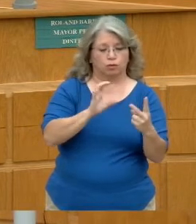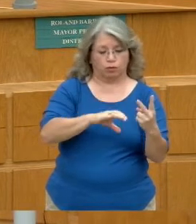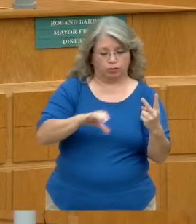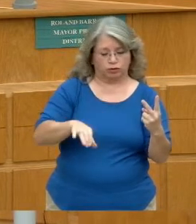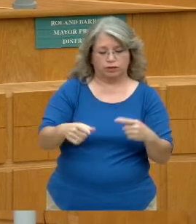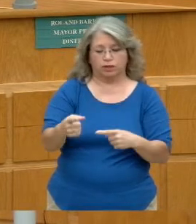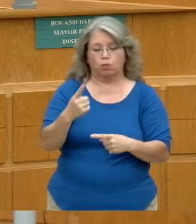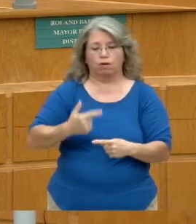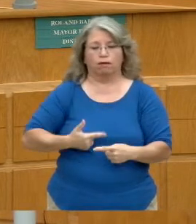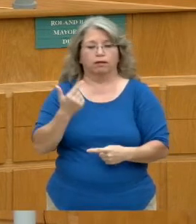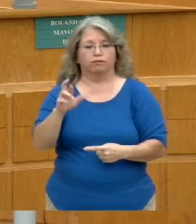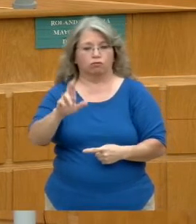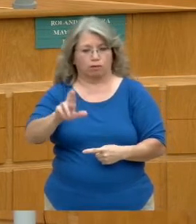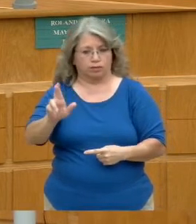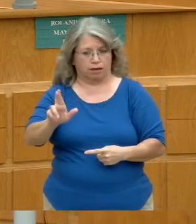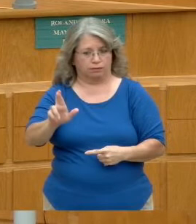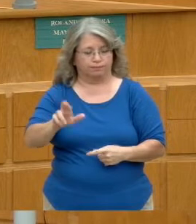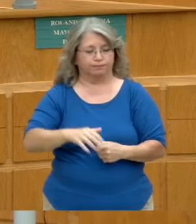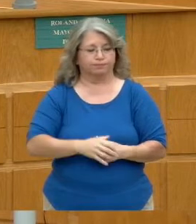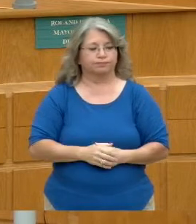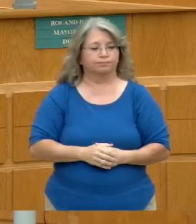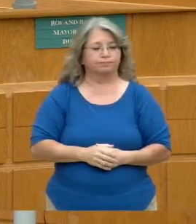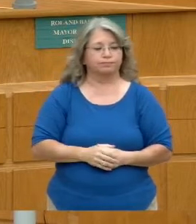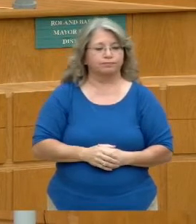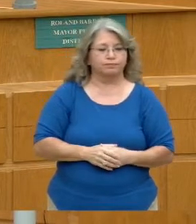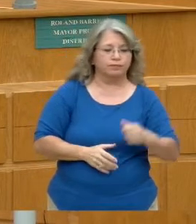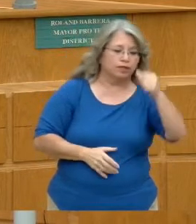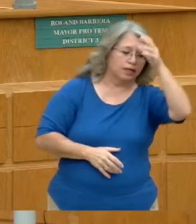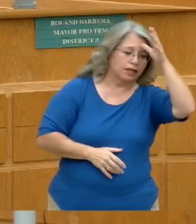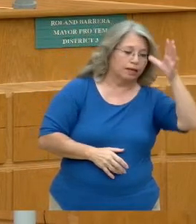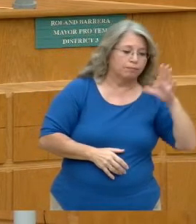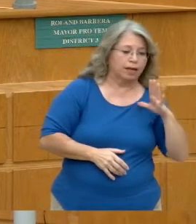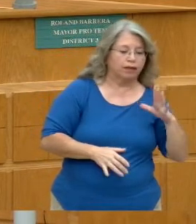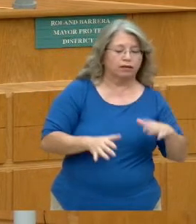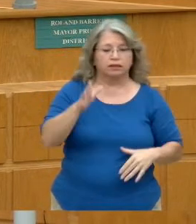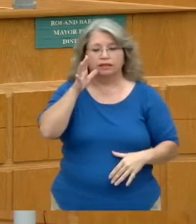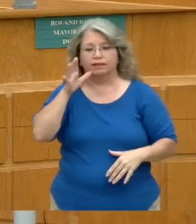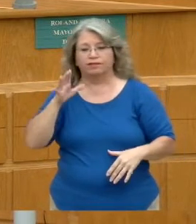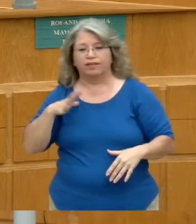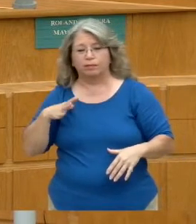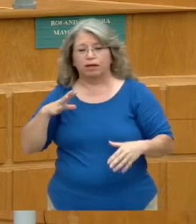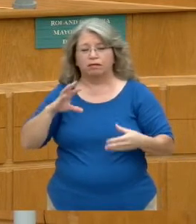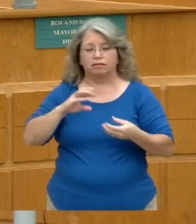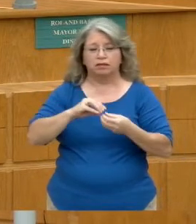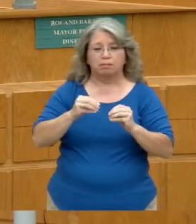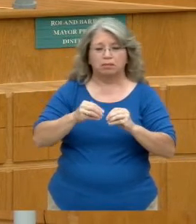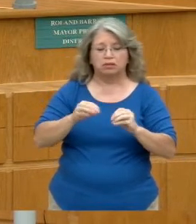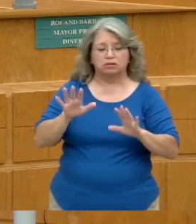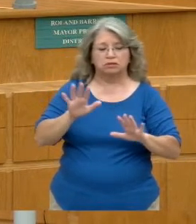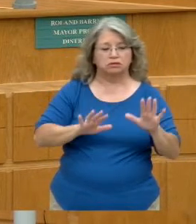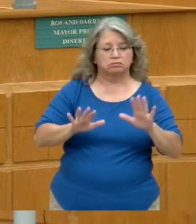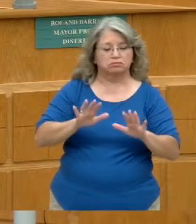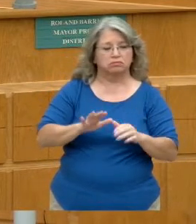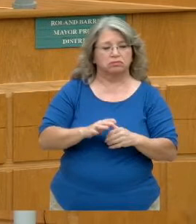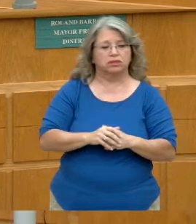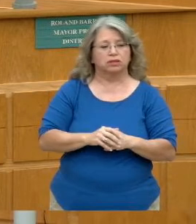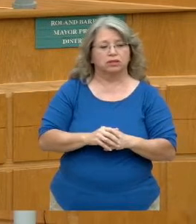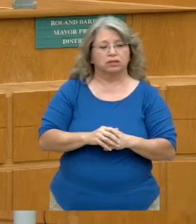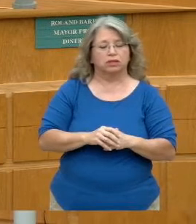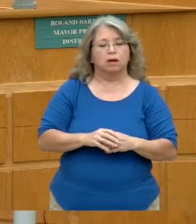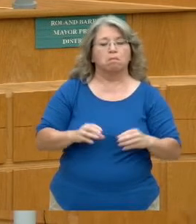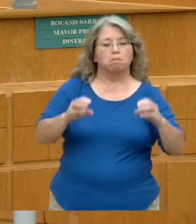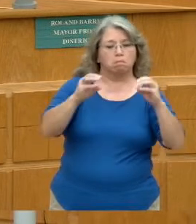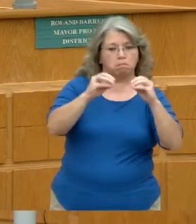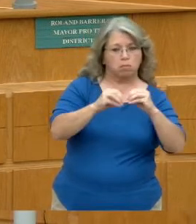resident of Robstown. Our male to female distribution of the total cases is definitely